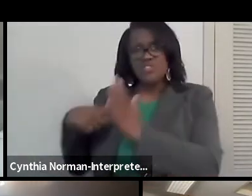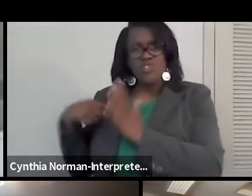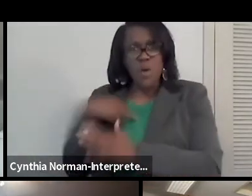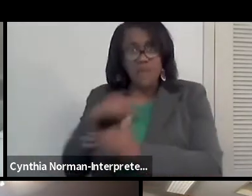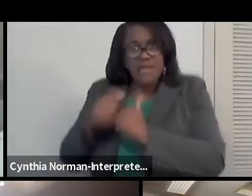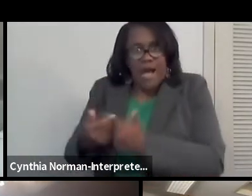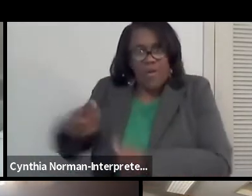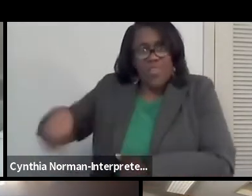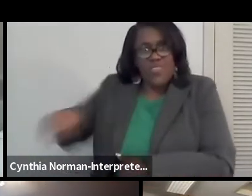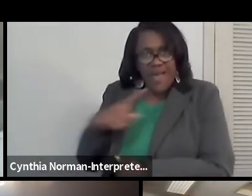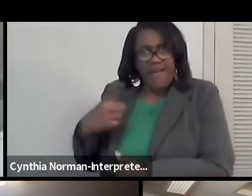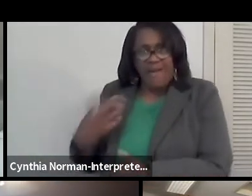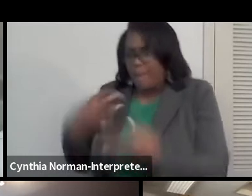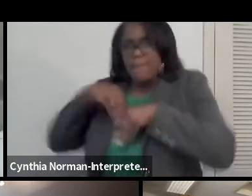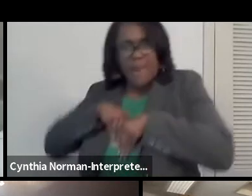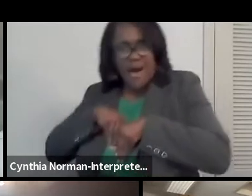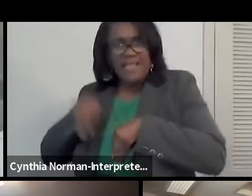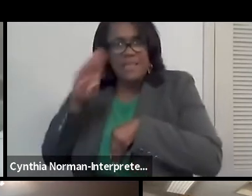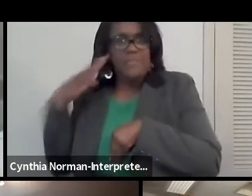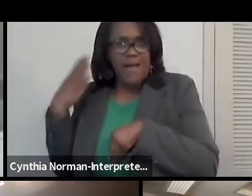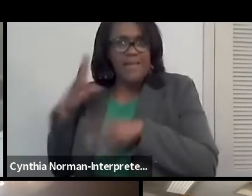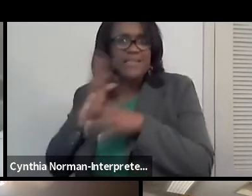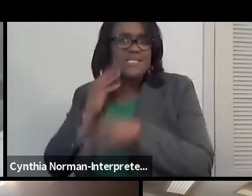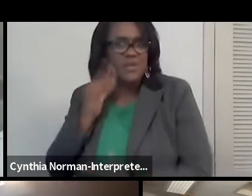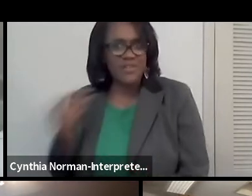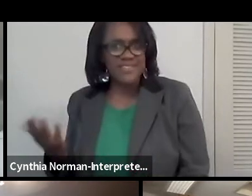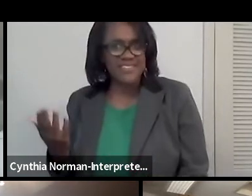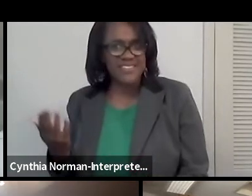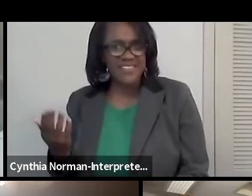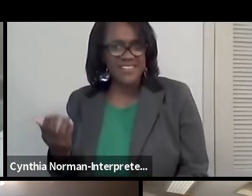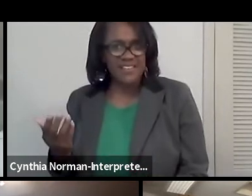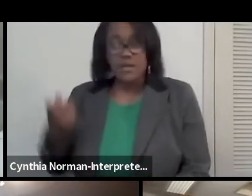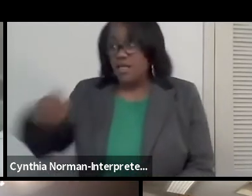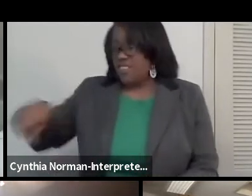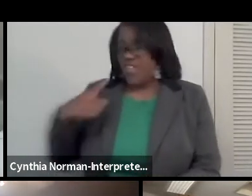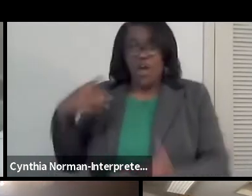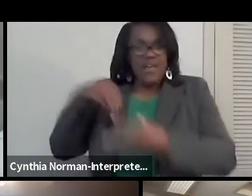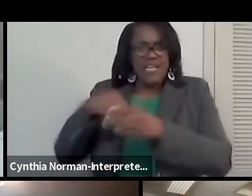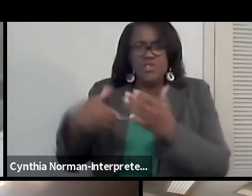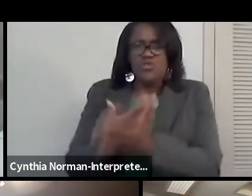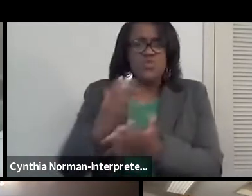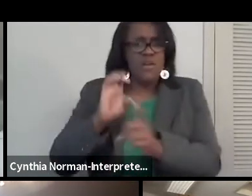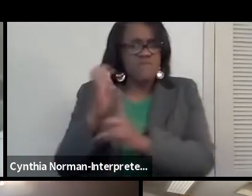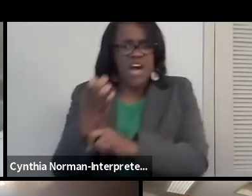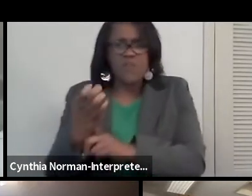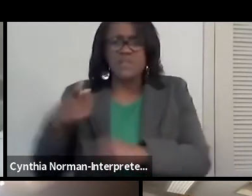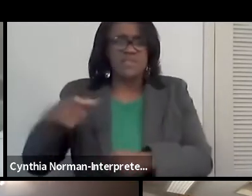themselves embody the Black experience. They are in new environments that they